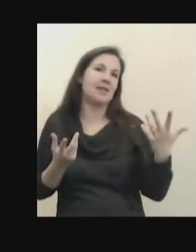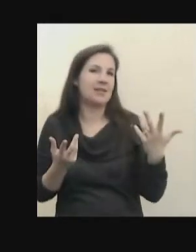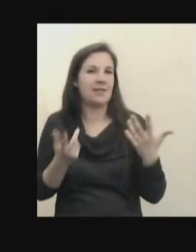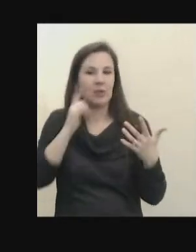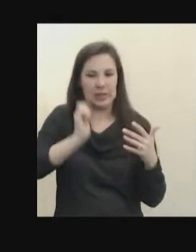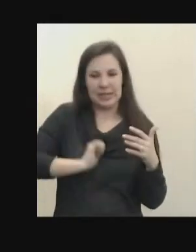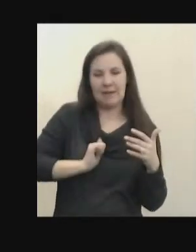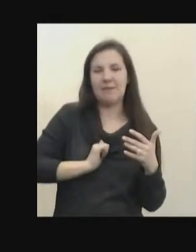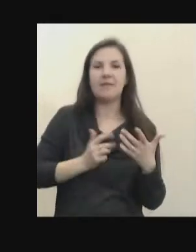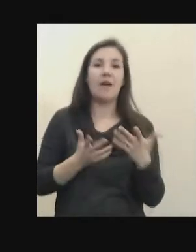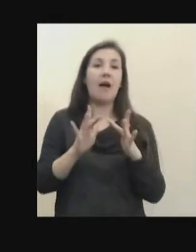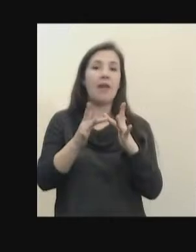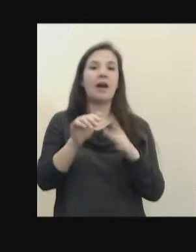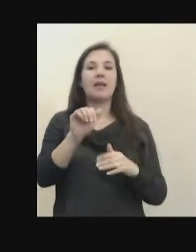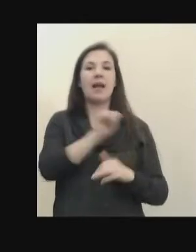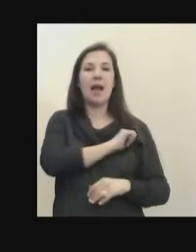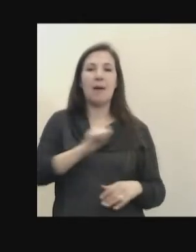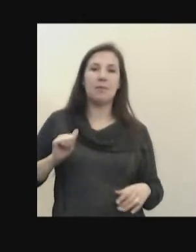online,